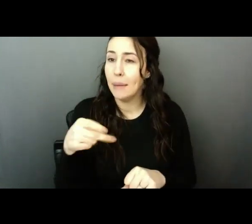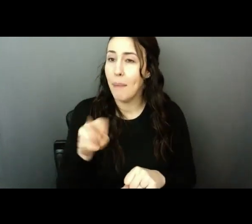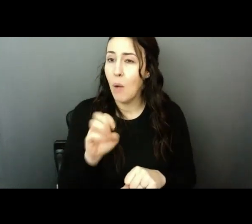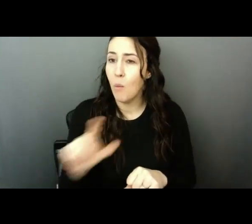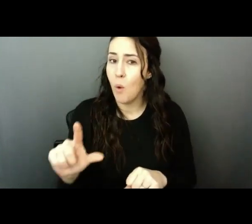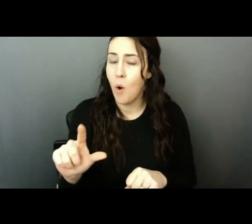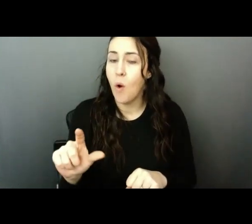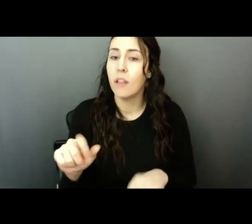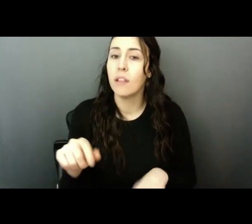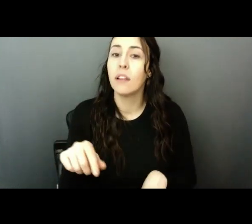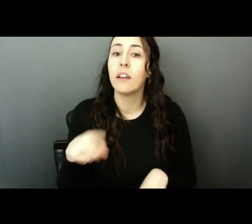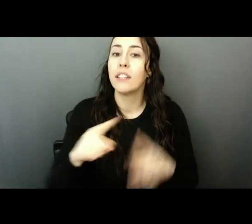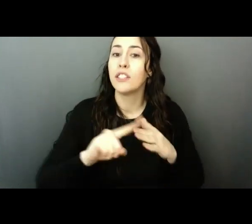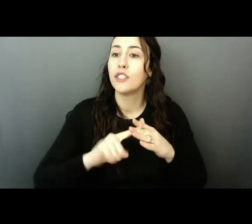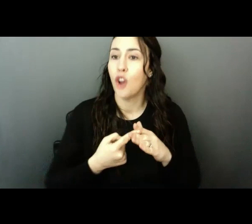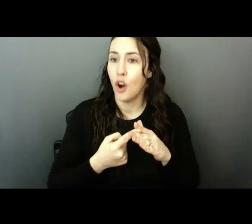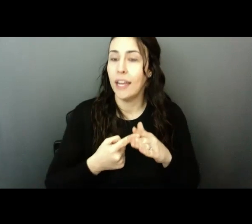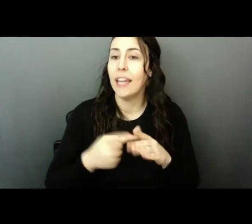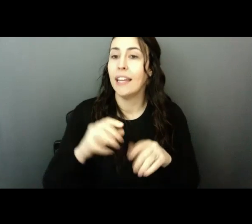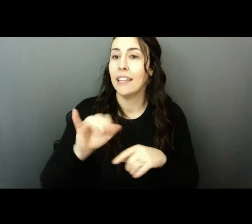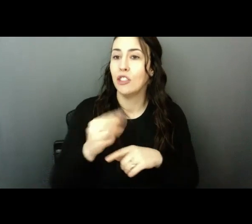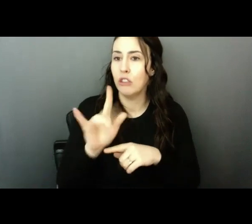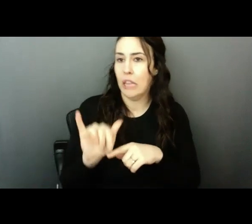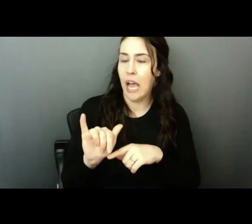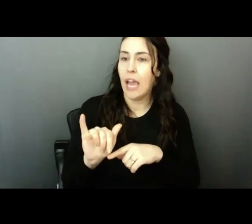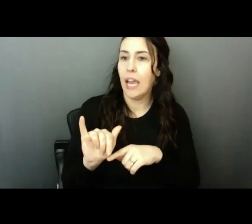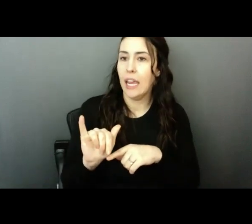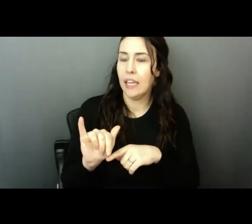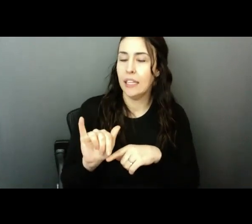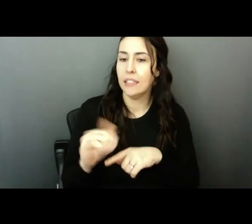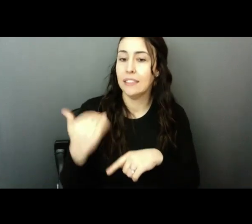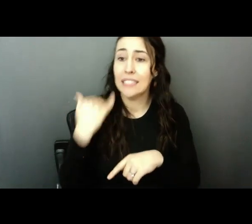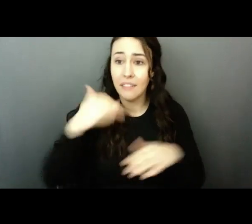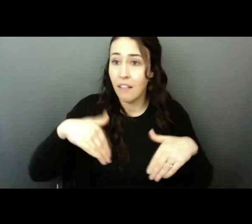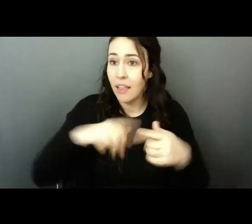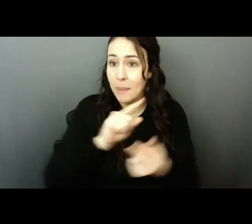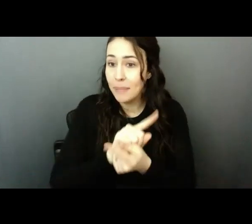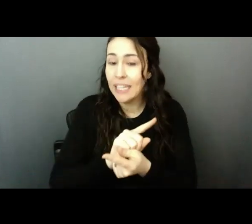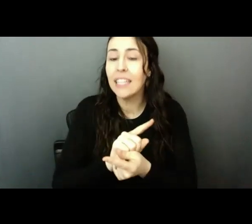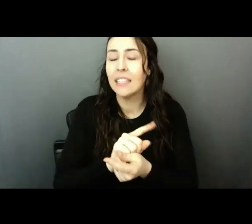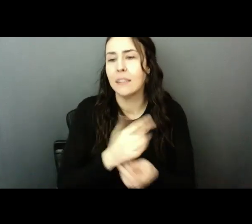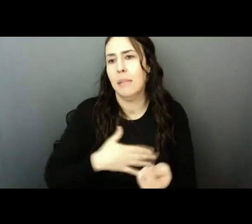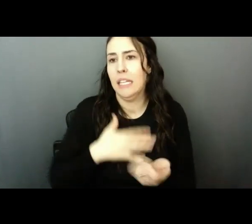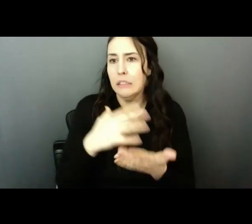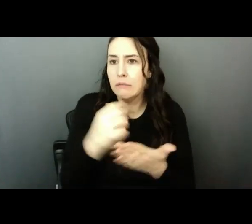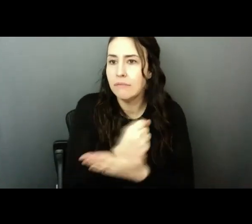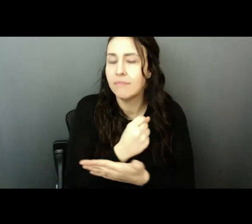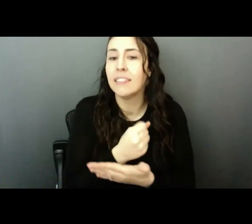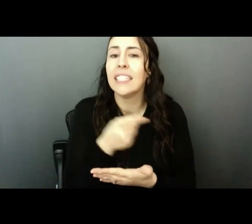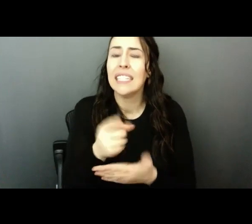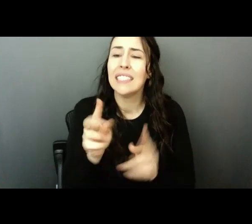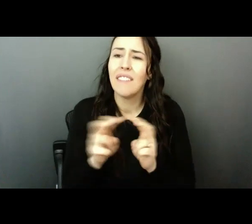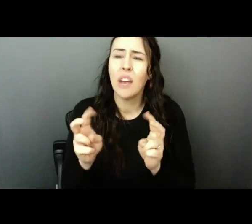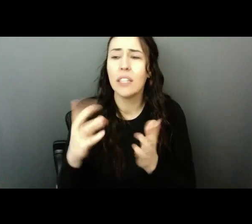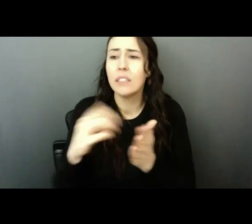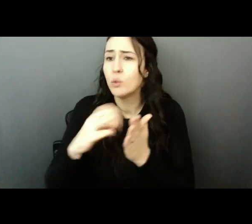He started in July. And if you haven't had a chance to meet him, really take advantage of that opportunity. He's very student